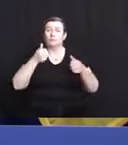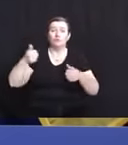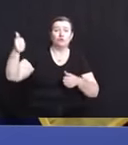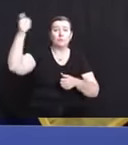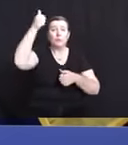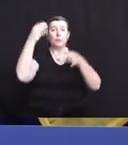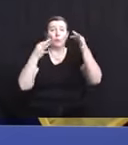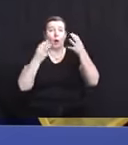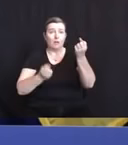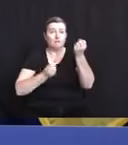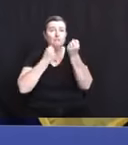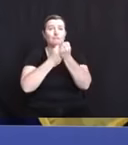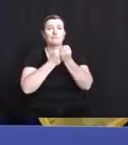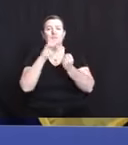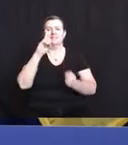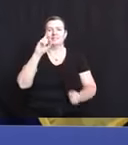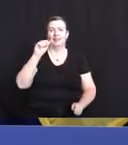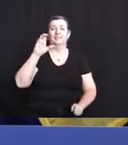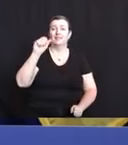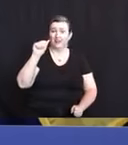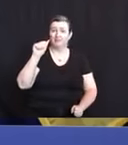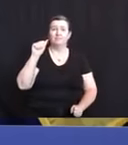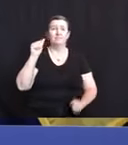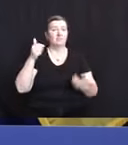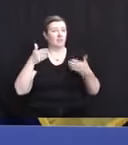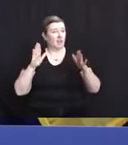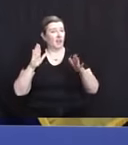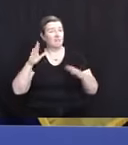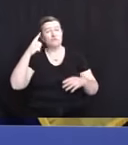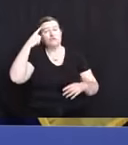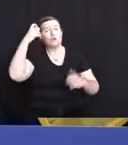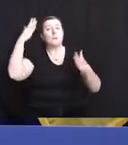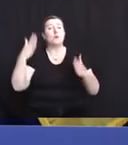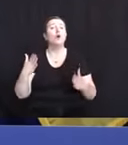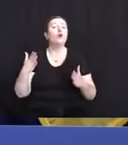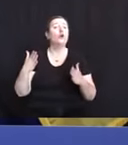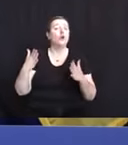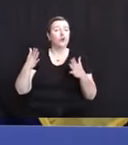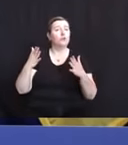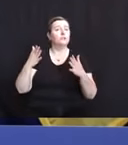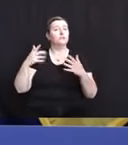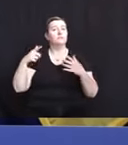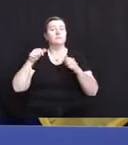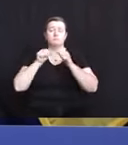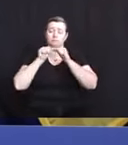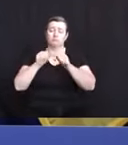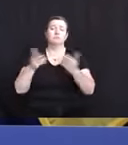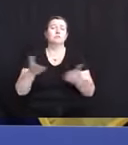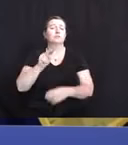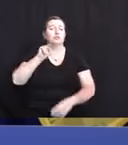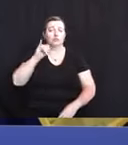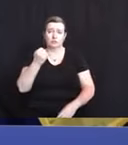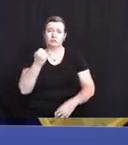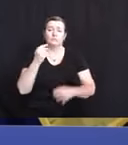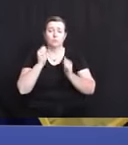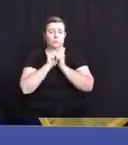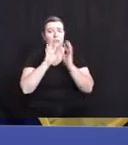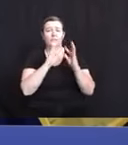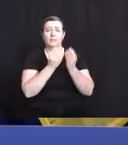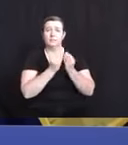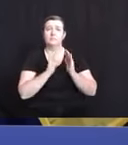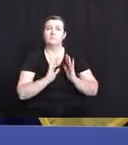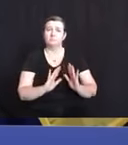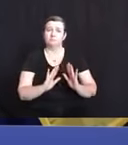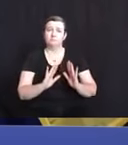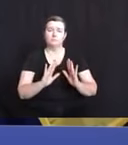the DACA program and allowing our dreamers to continue to be part of our New Jersey family. I cannot put it any more clearly.